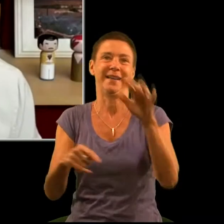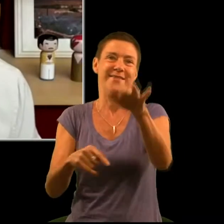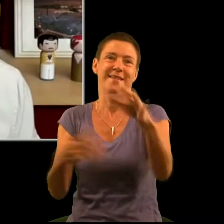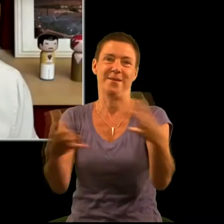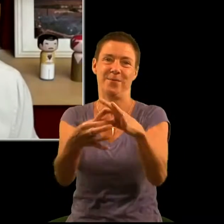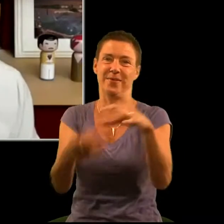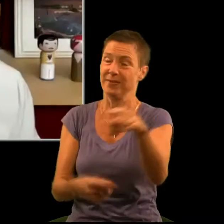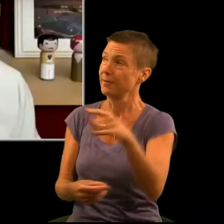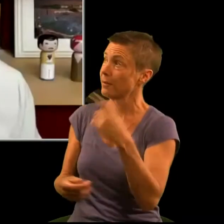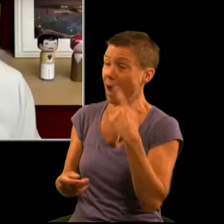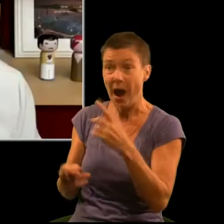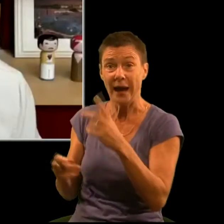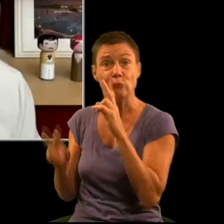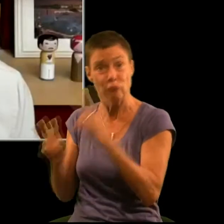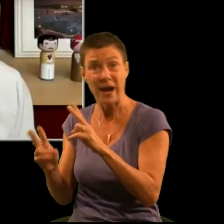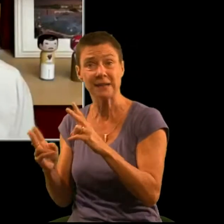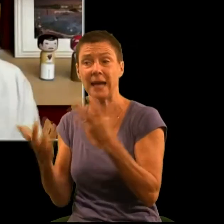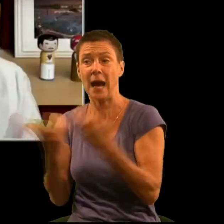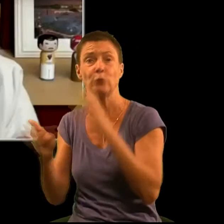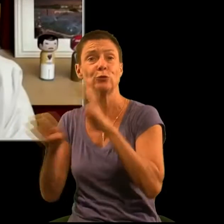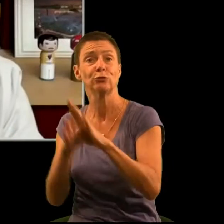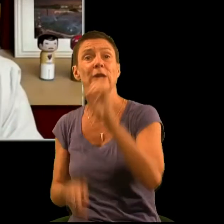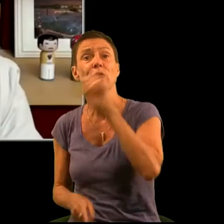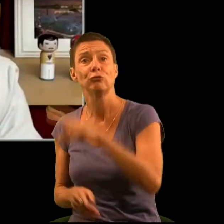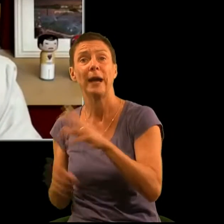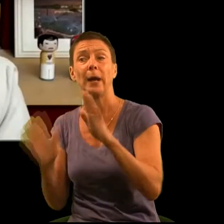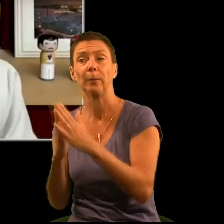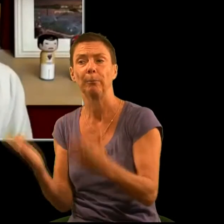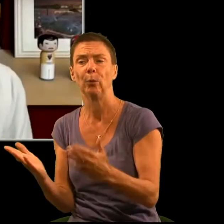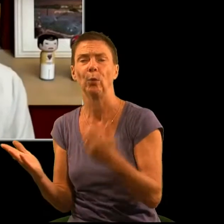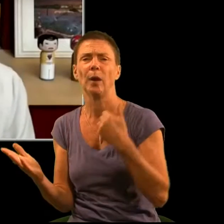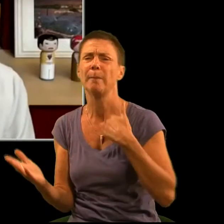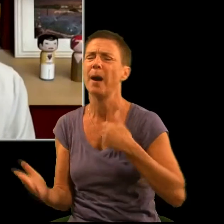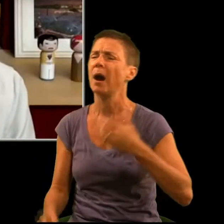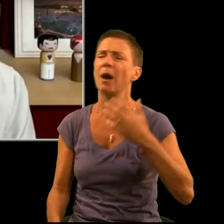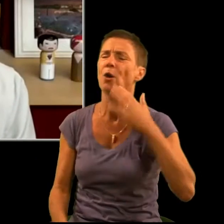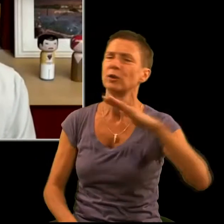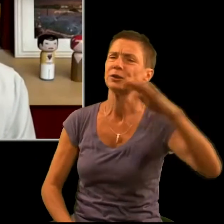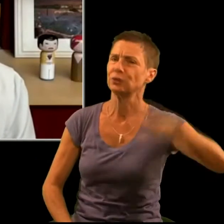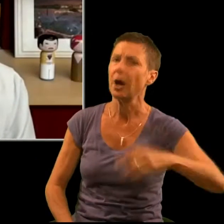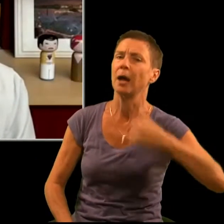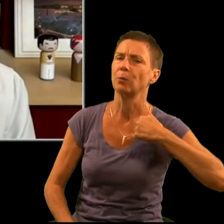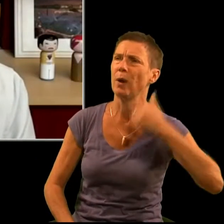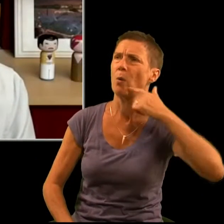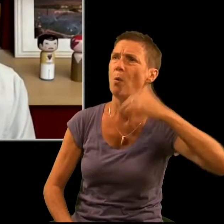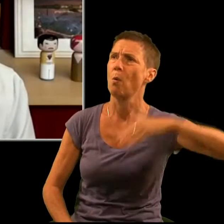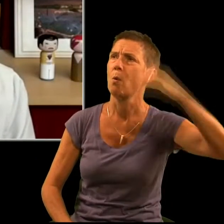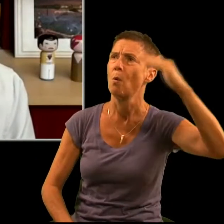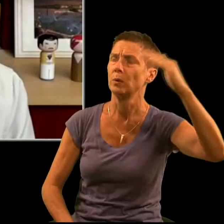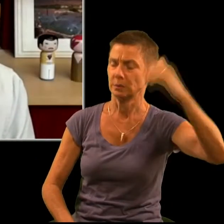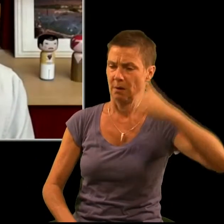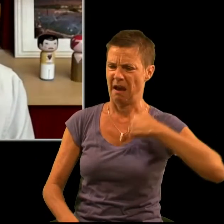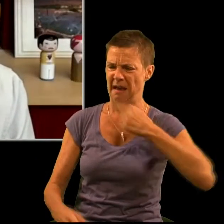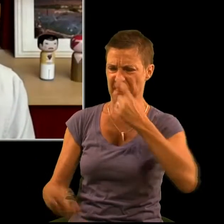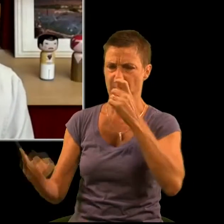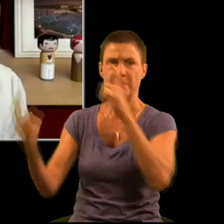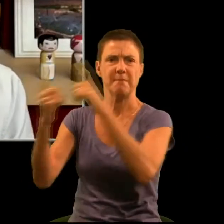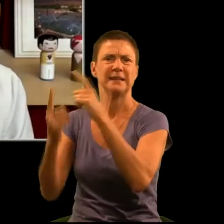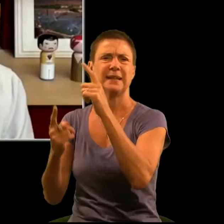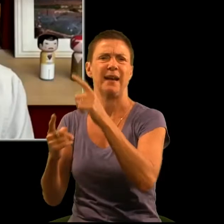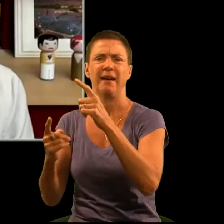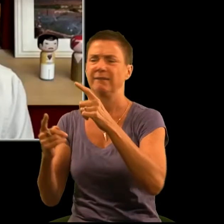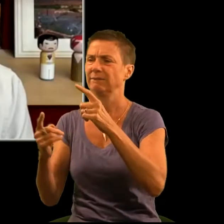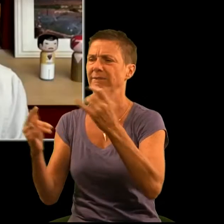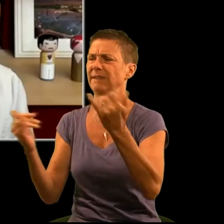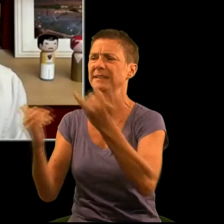read the Train Your Dragon book, but actually when we met, where was that? We met at some festival in, I don't know,